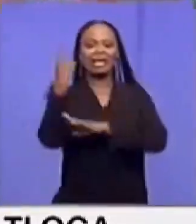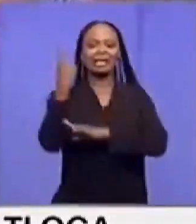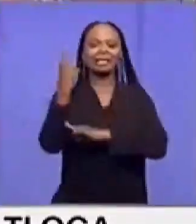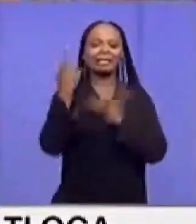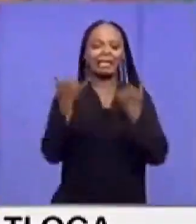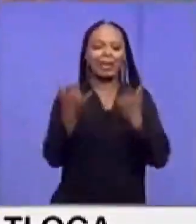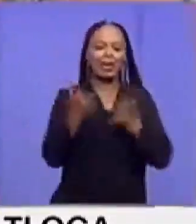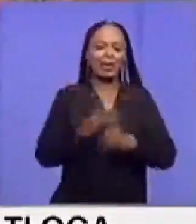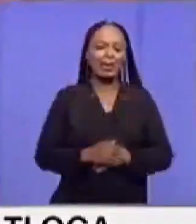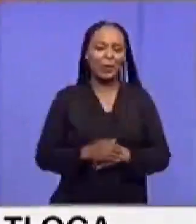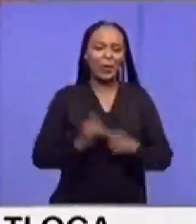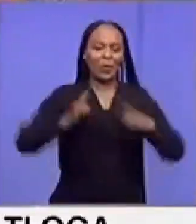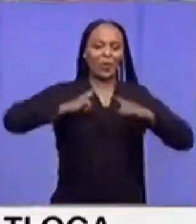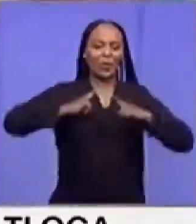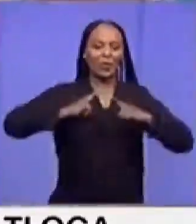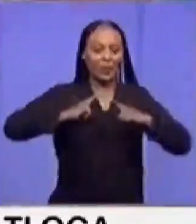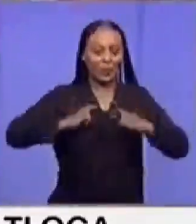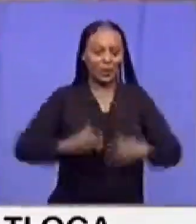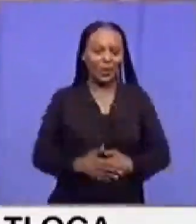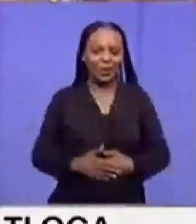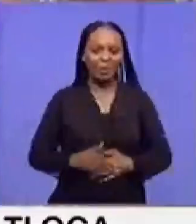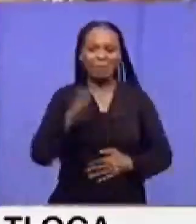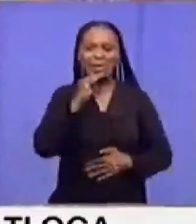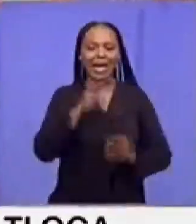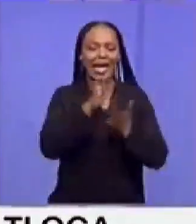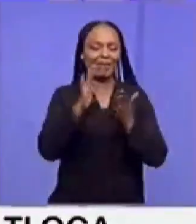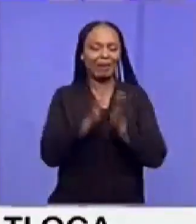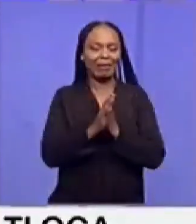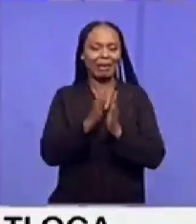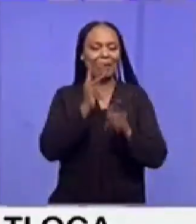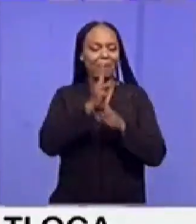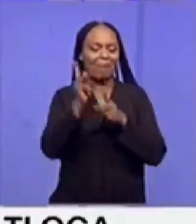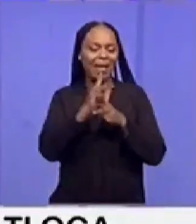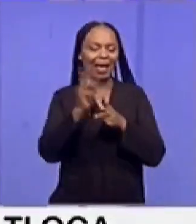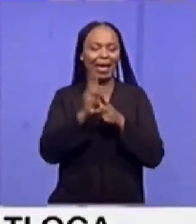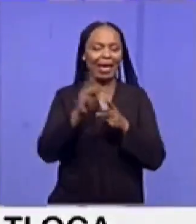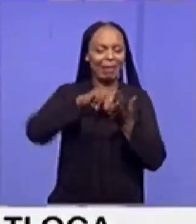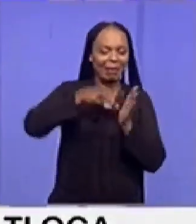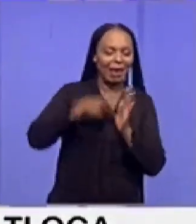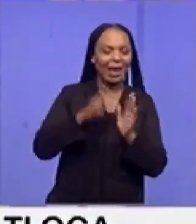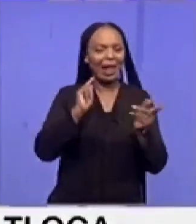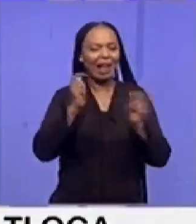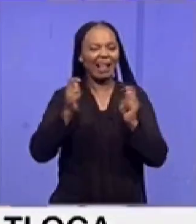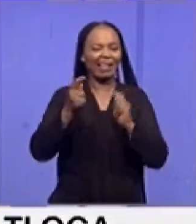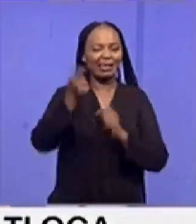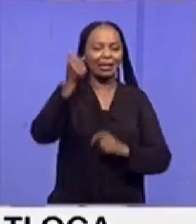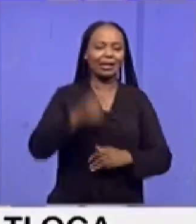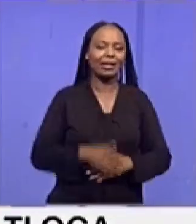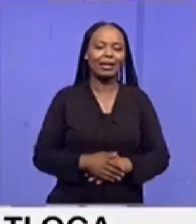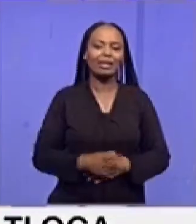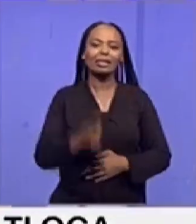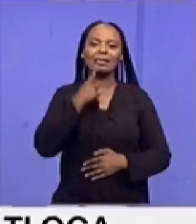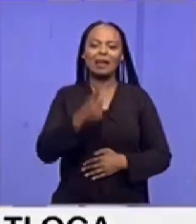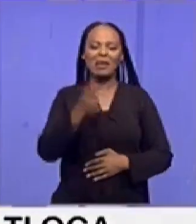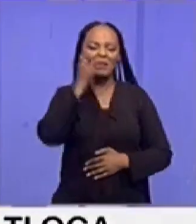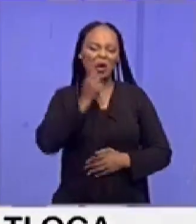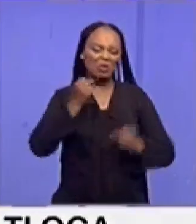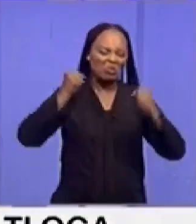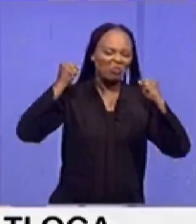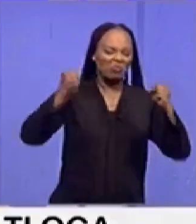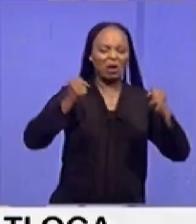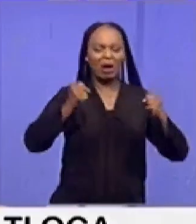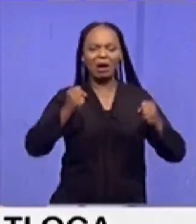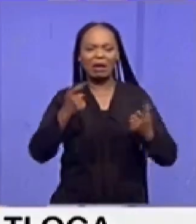gore di a fetoga le šetse le boletše ka bothata go ba setlwaedi sela sa gore monna ke nku o llela